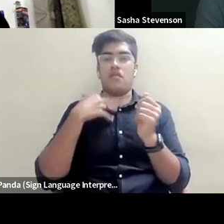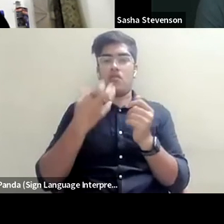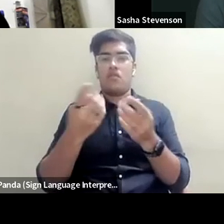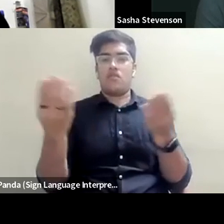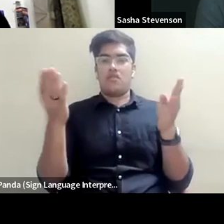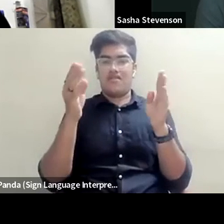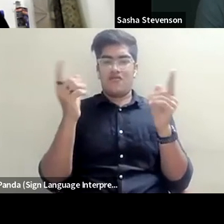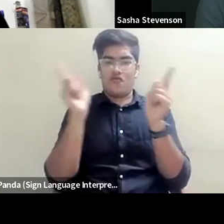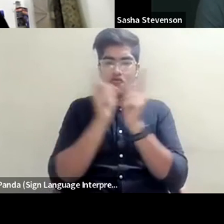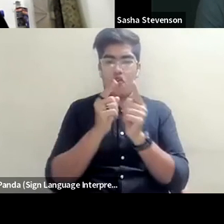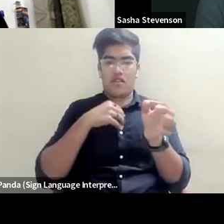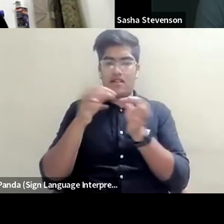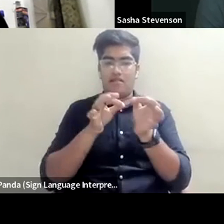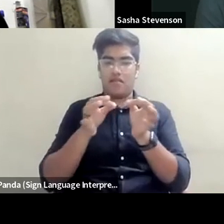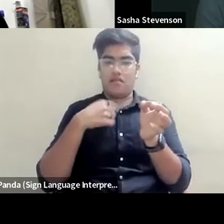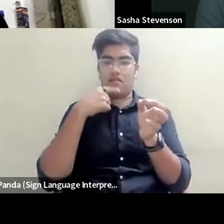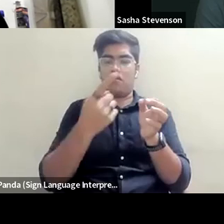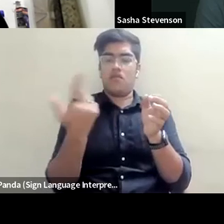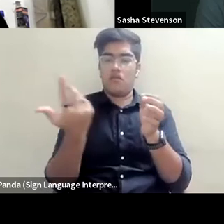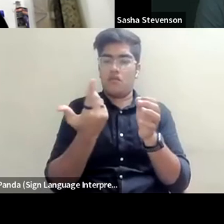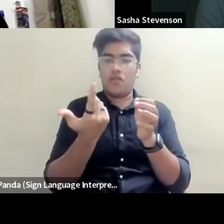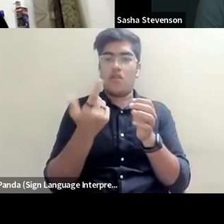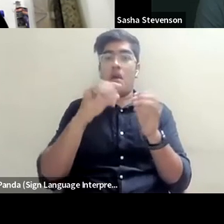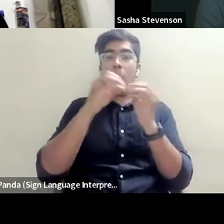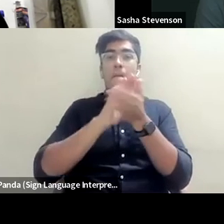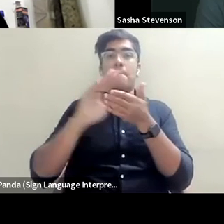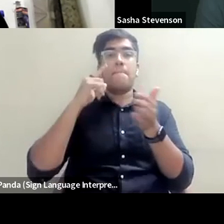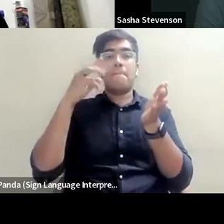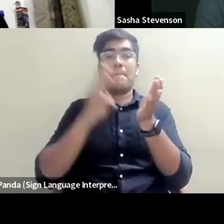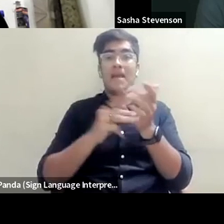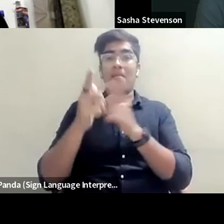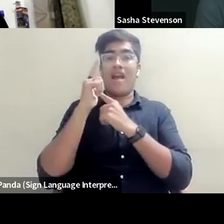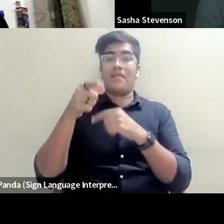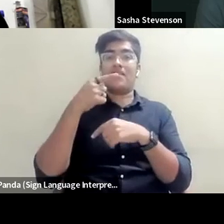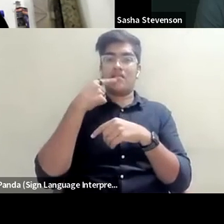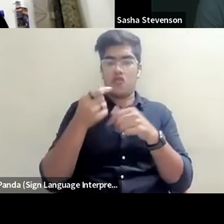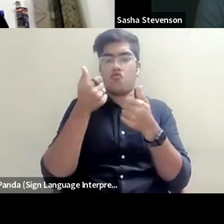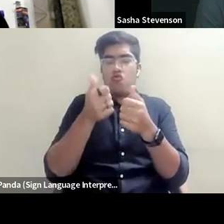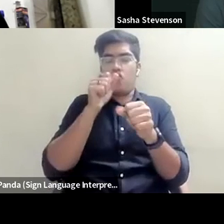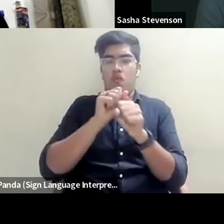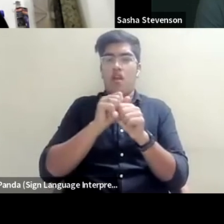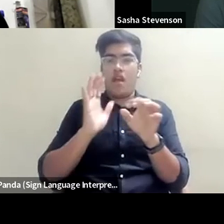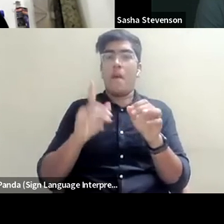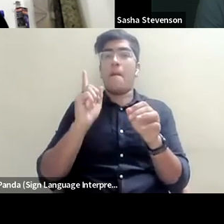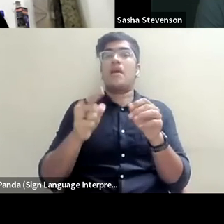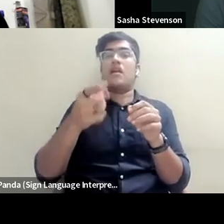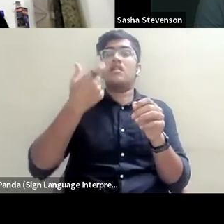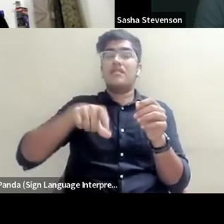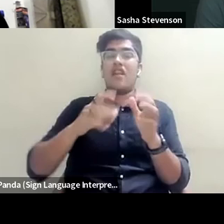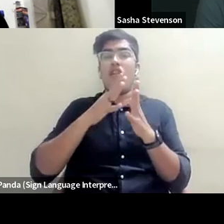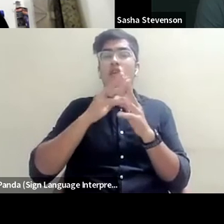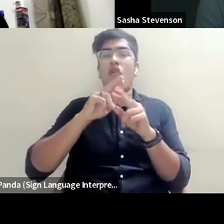that the Bhim army is a good effort, but it's not sufficient in terms of ensuring adequate political